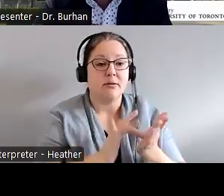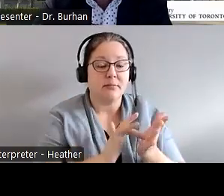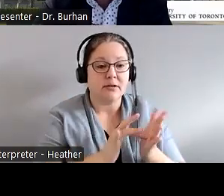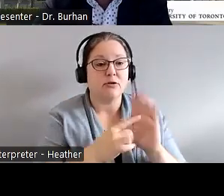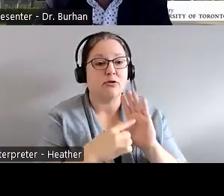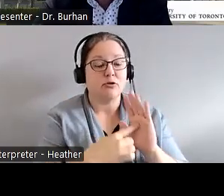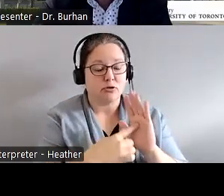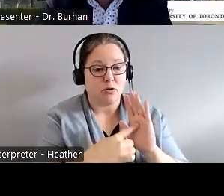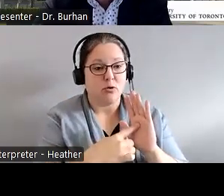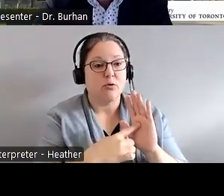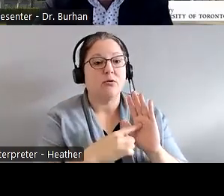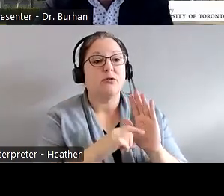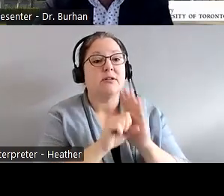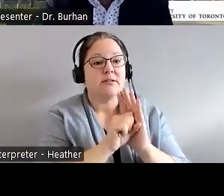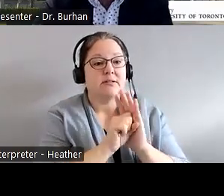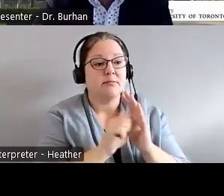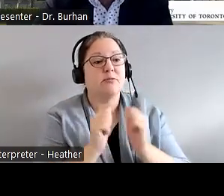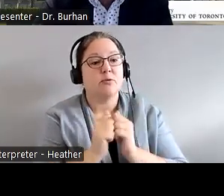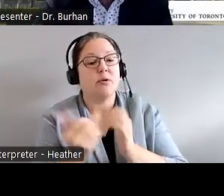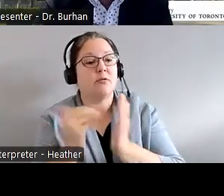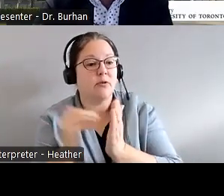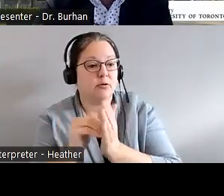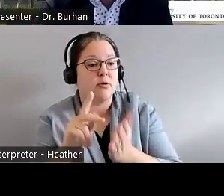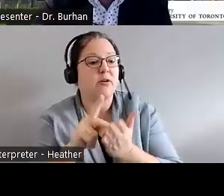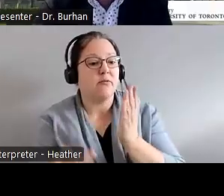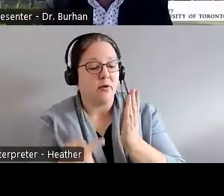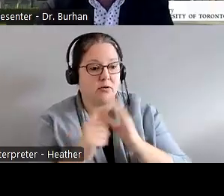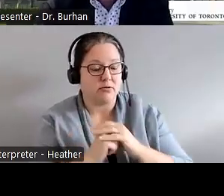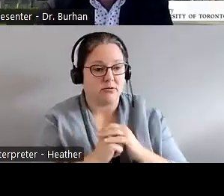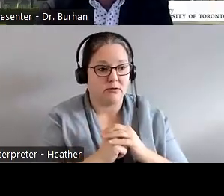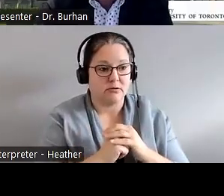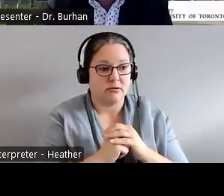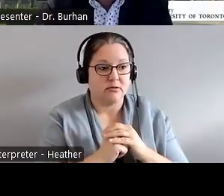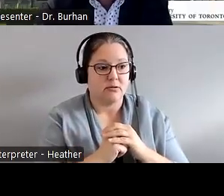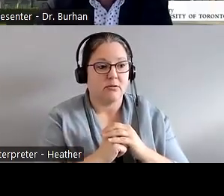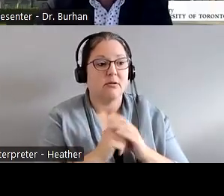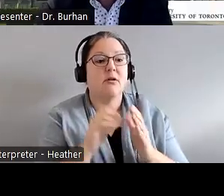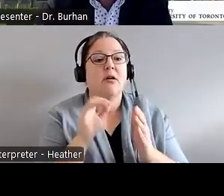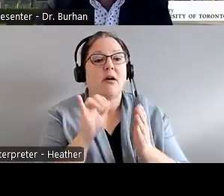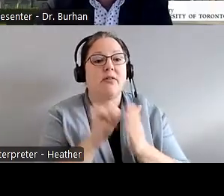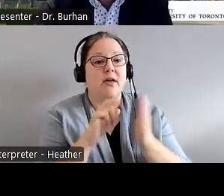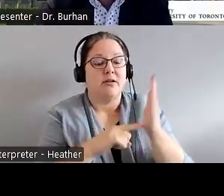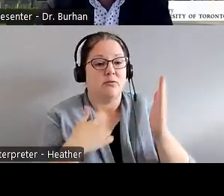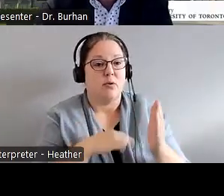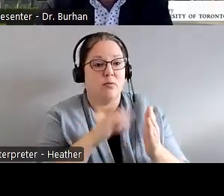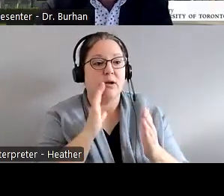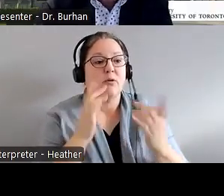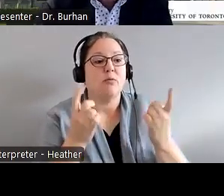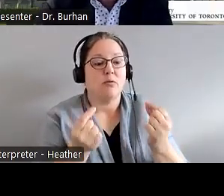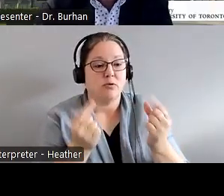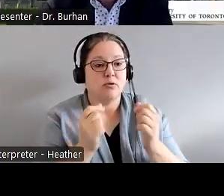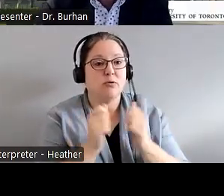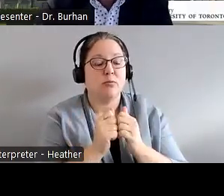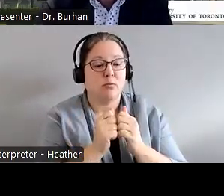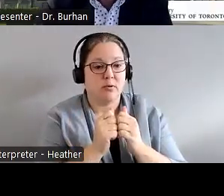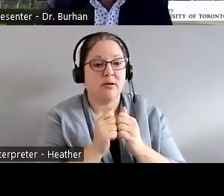and recurrent falls. And this is actually what we're going to be looking at in the study that